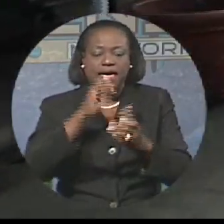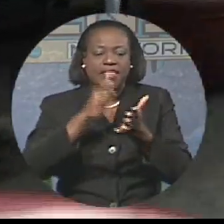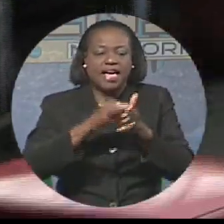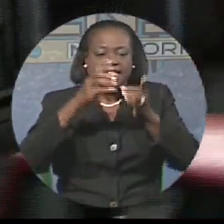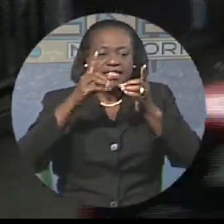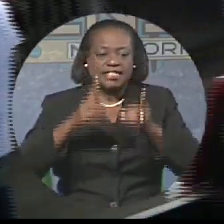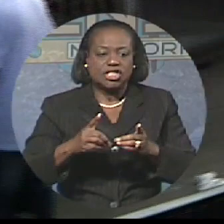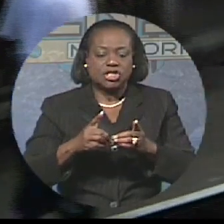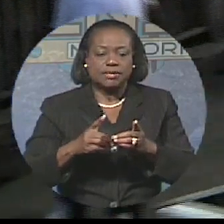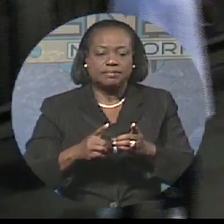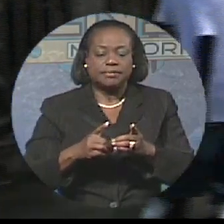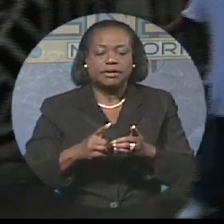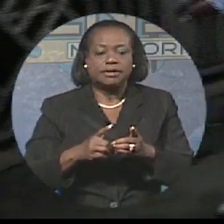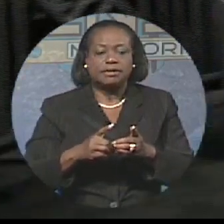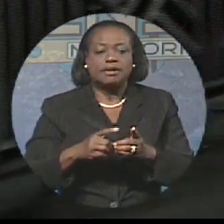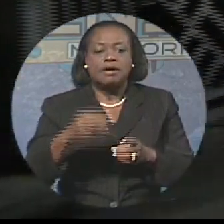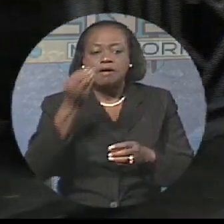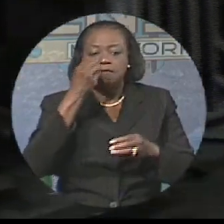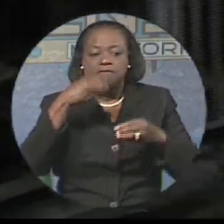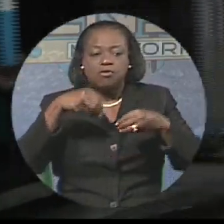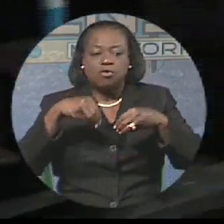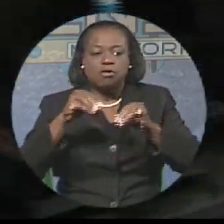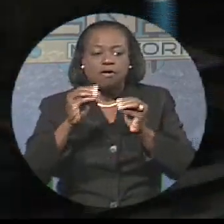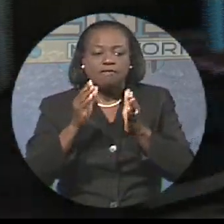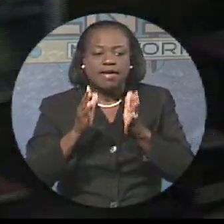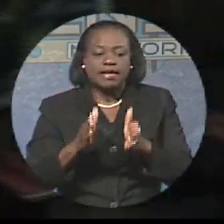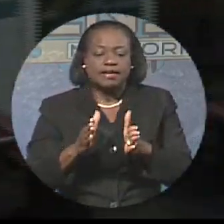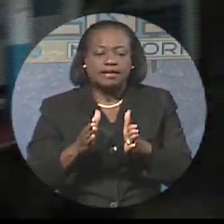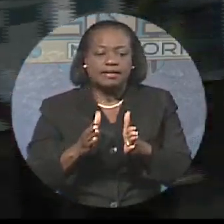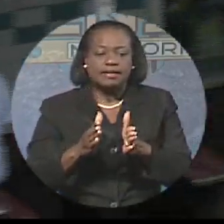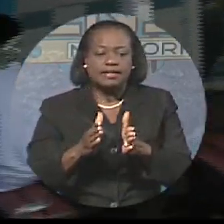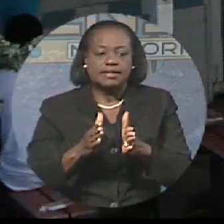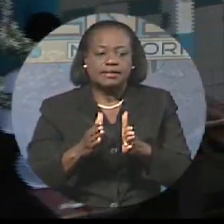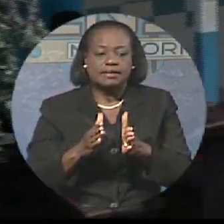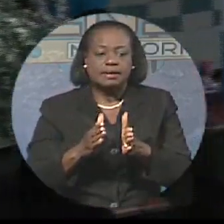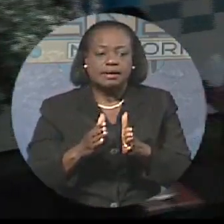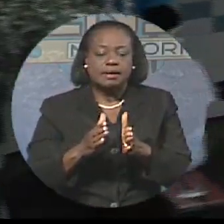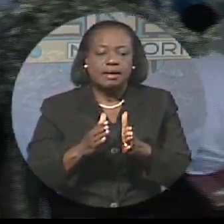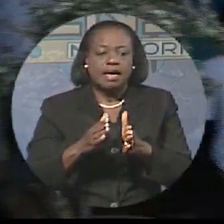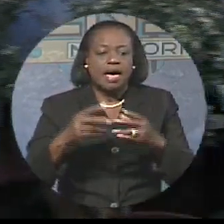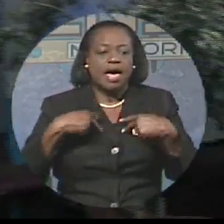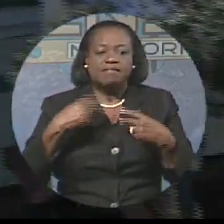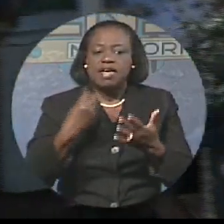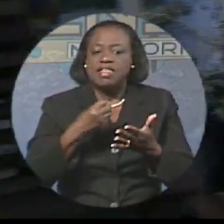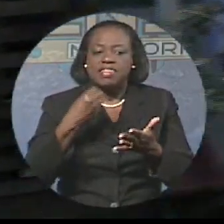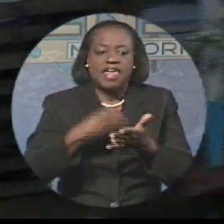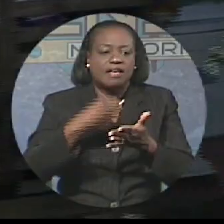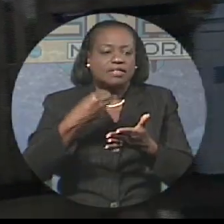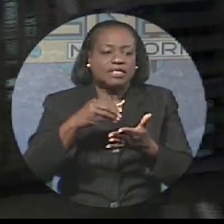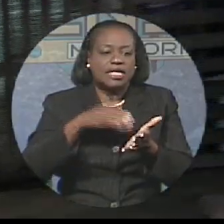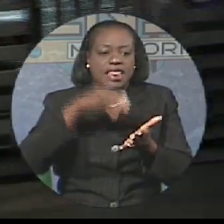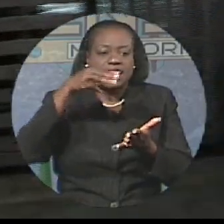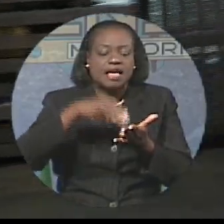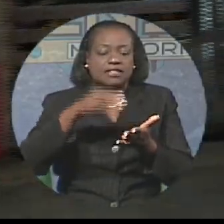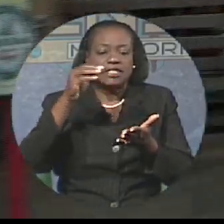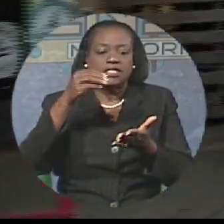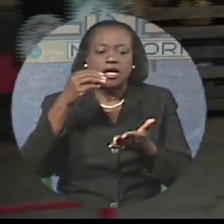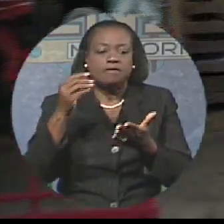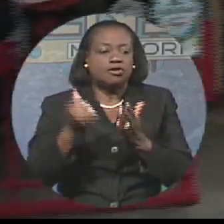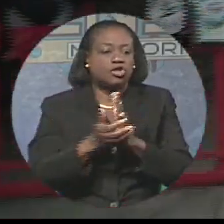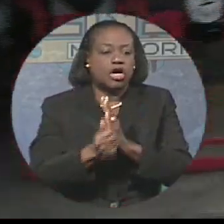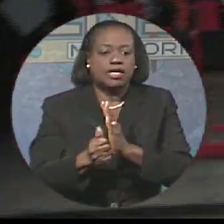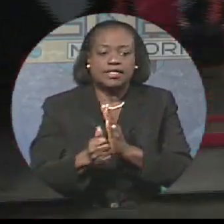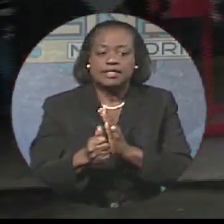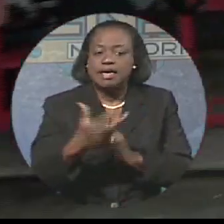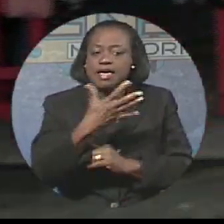though three food vendors are in the process of being reassigned, thousands of dollars in arrears are still pending. When asked how long he thinks it will